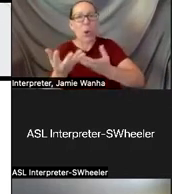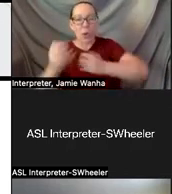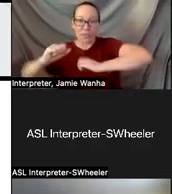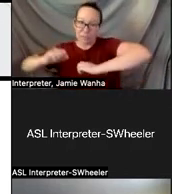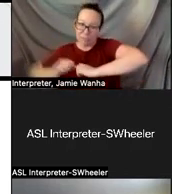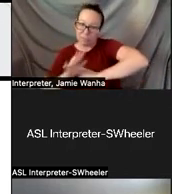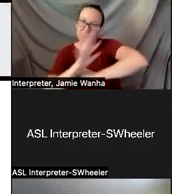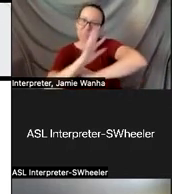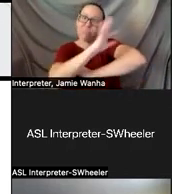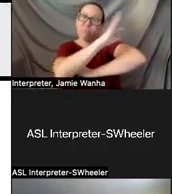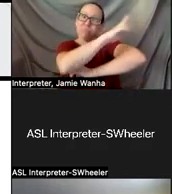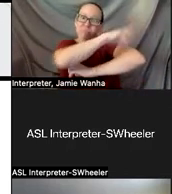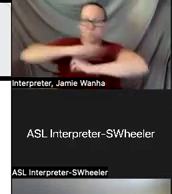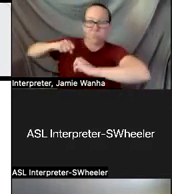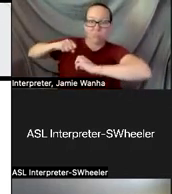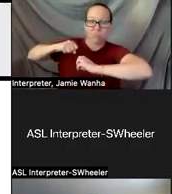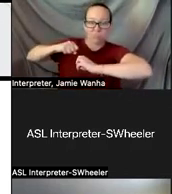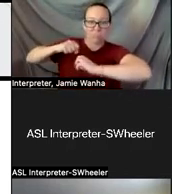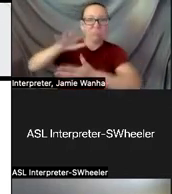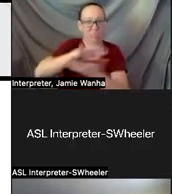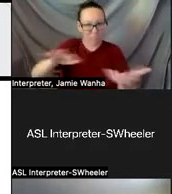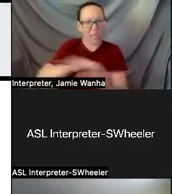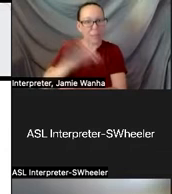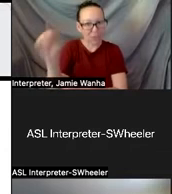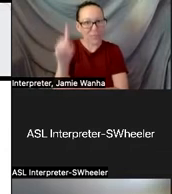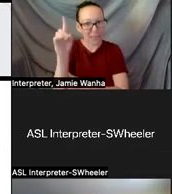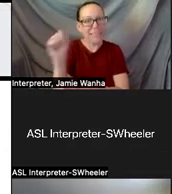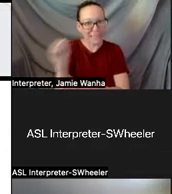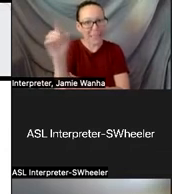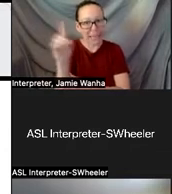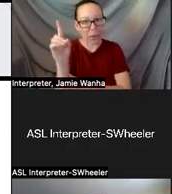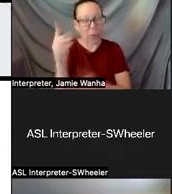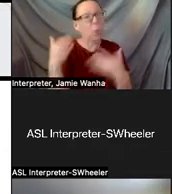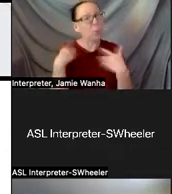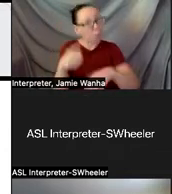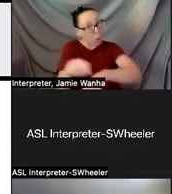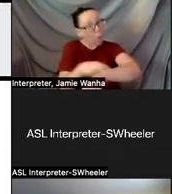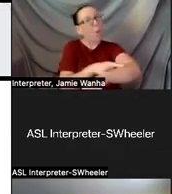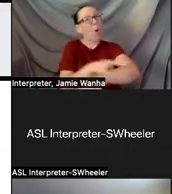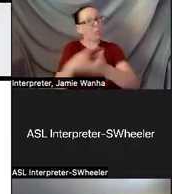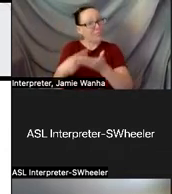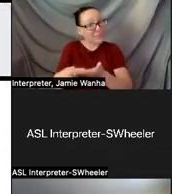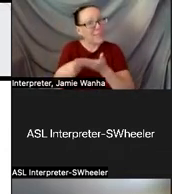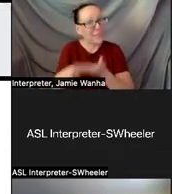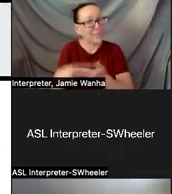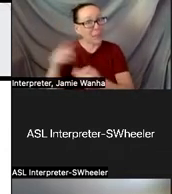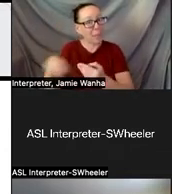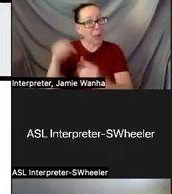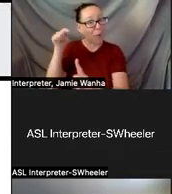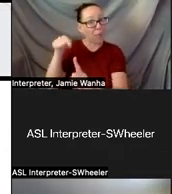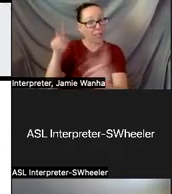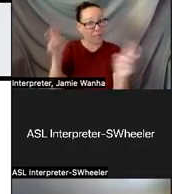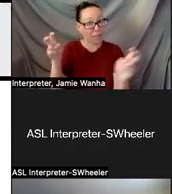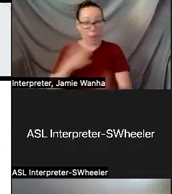Diego. There was a long discussion about this. I personally believe, my opinion is, believe